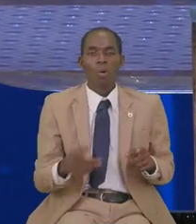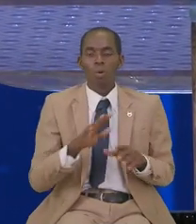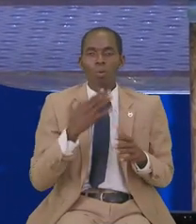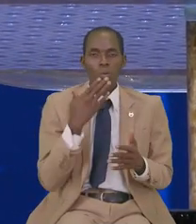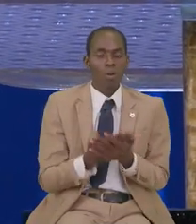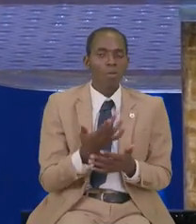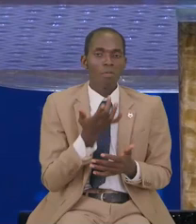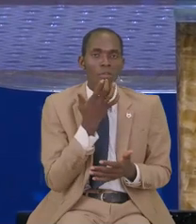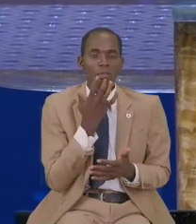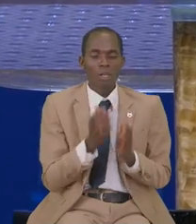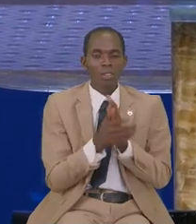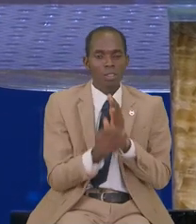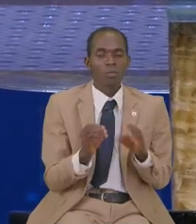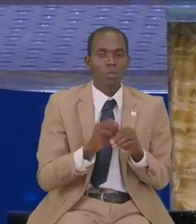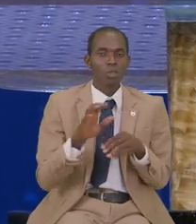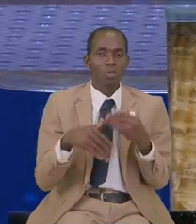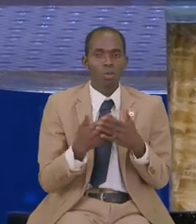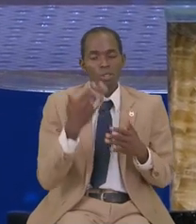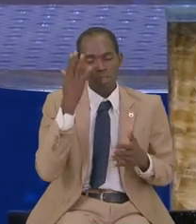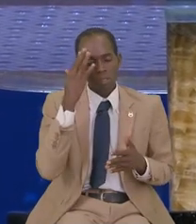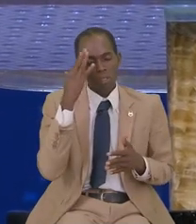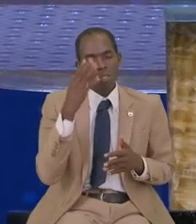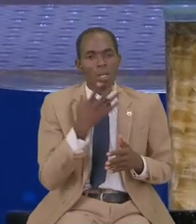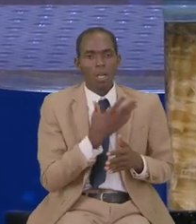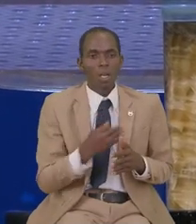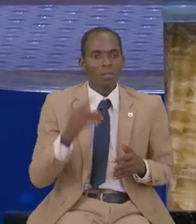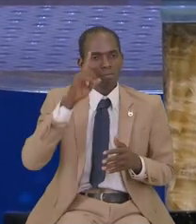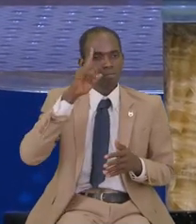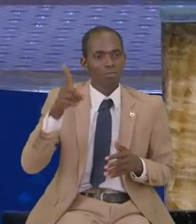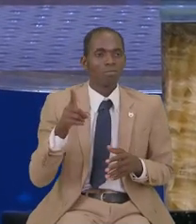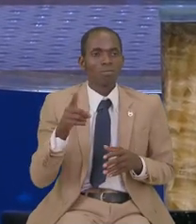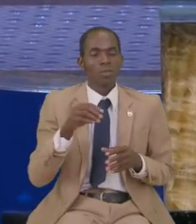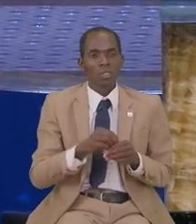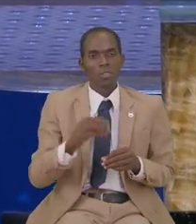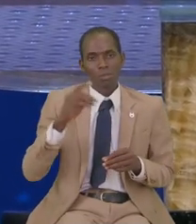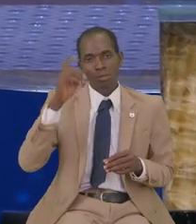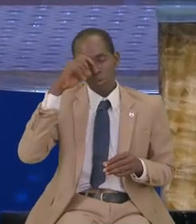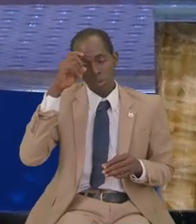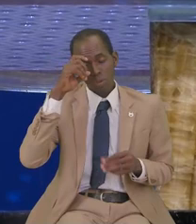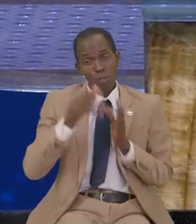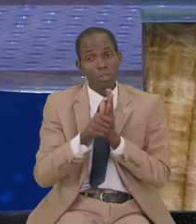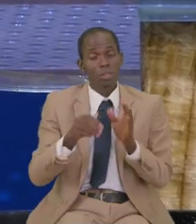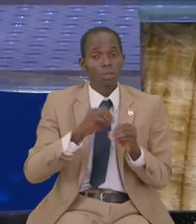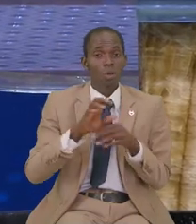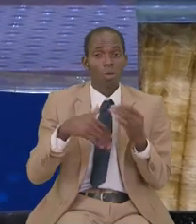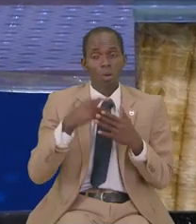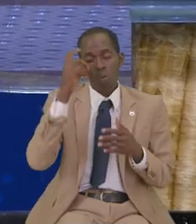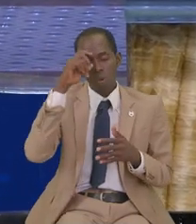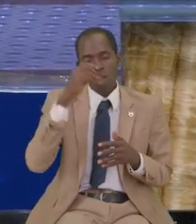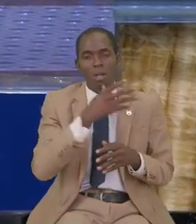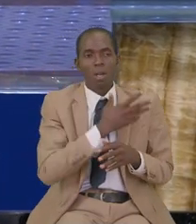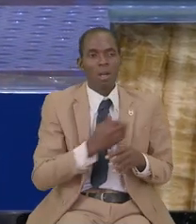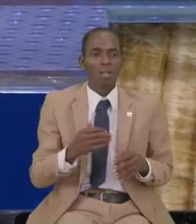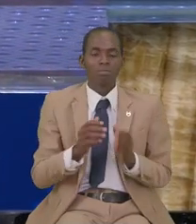wisdom and cunning in knowledge, clever, sharp, knowledgeable, and in